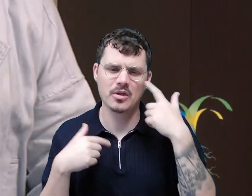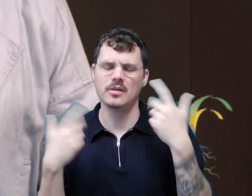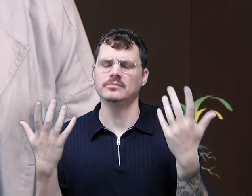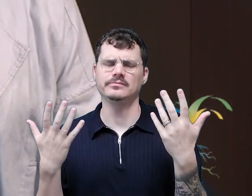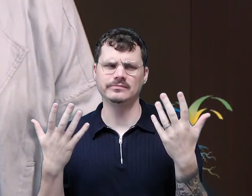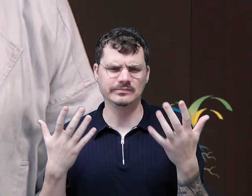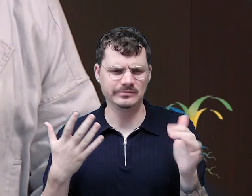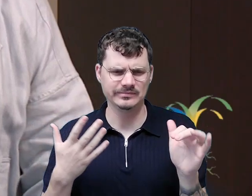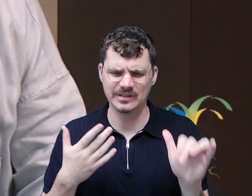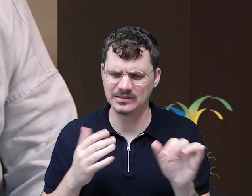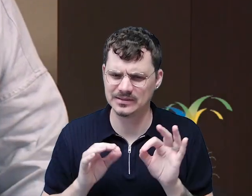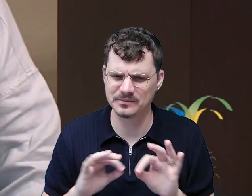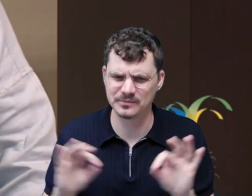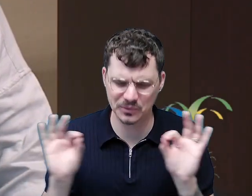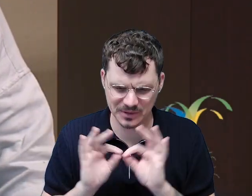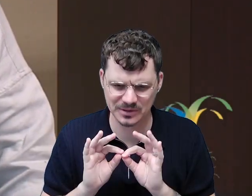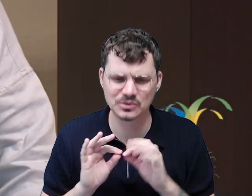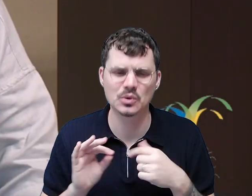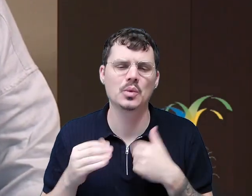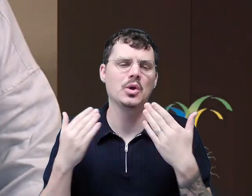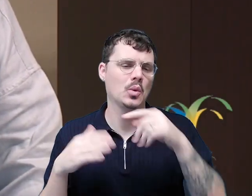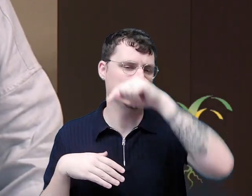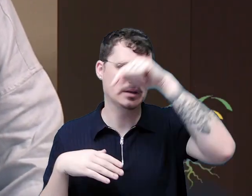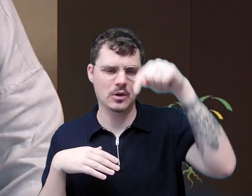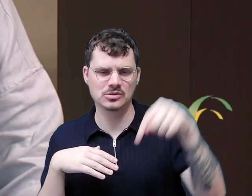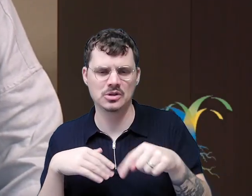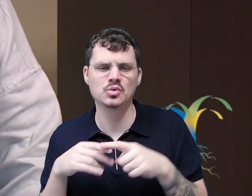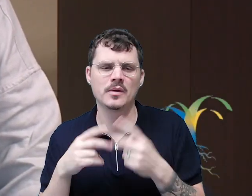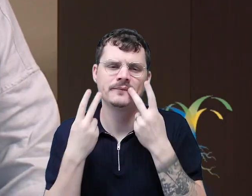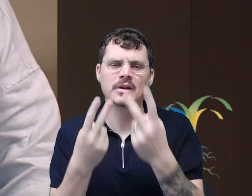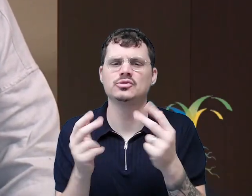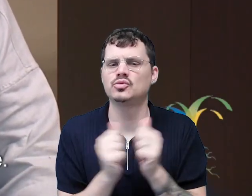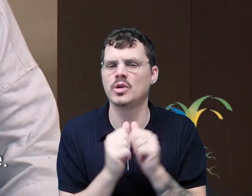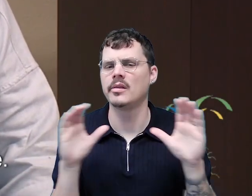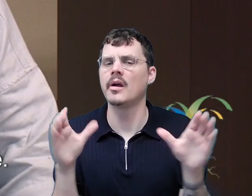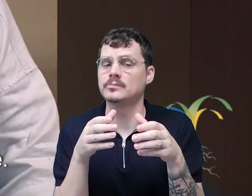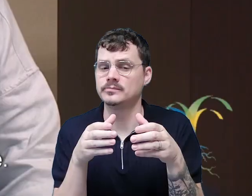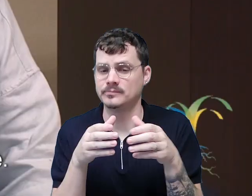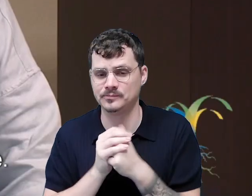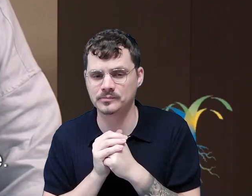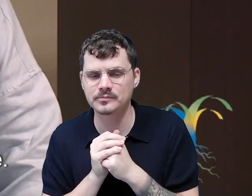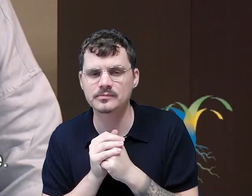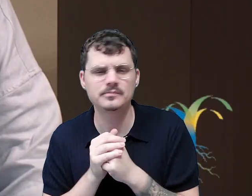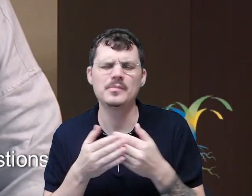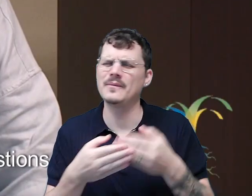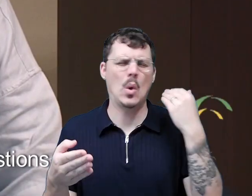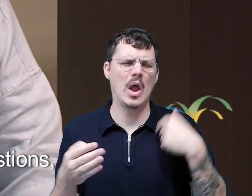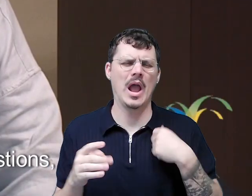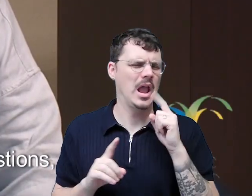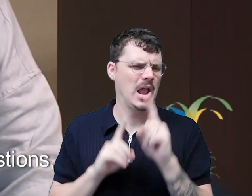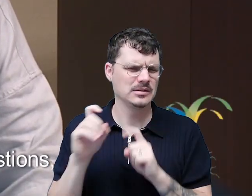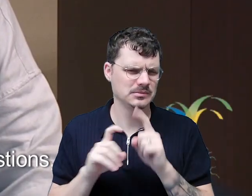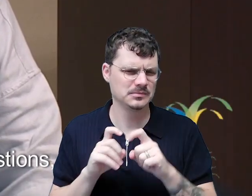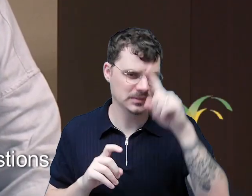Well, I thought that's kind of important. We go downstairs to visit with the rest of the circle. And